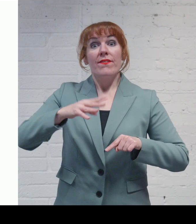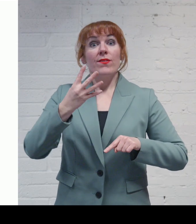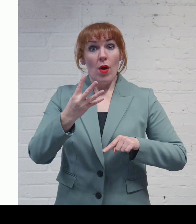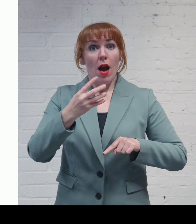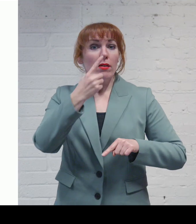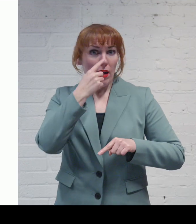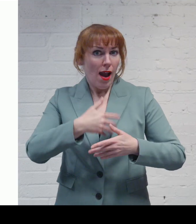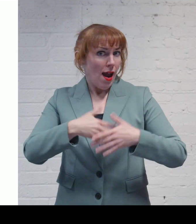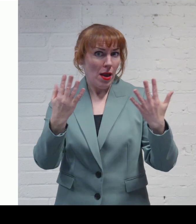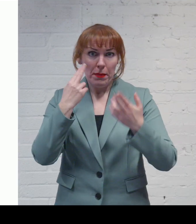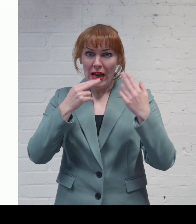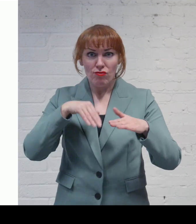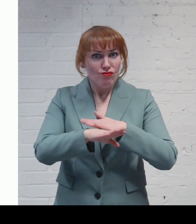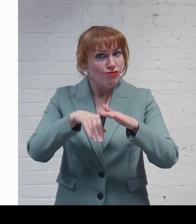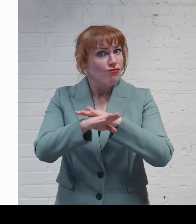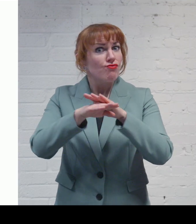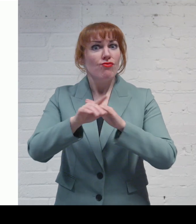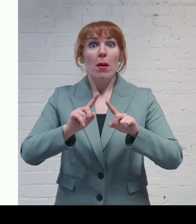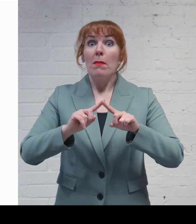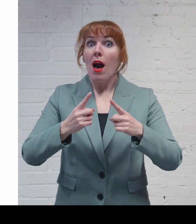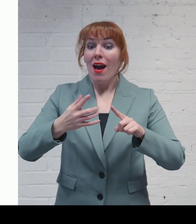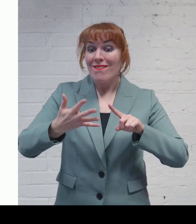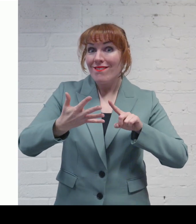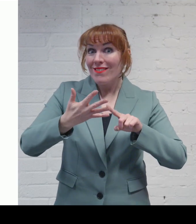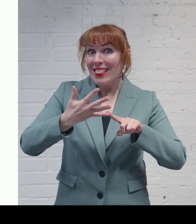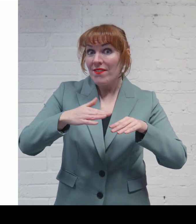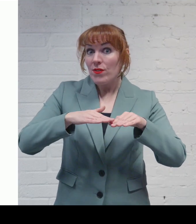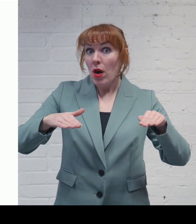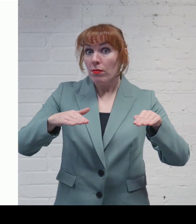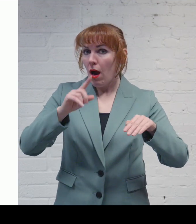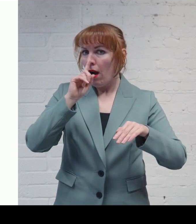All other areas of this level and level 5 have restricted access.